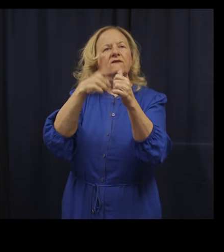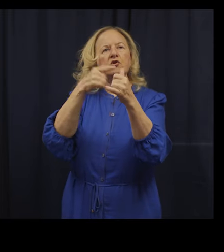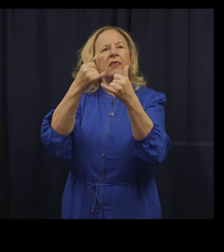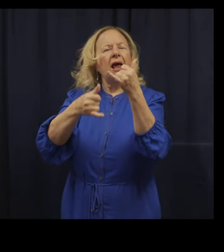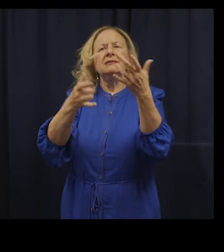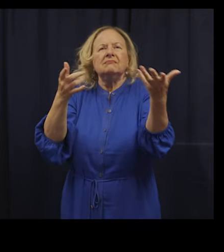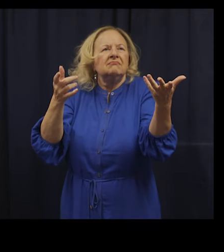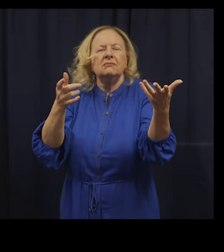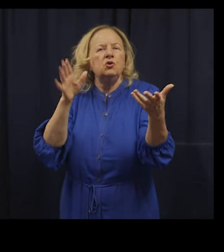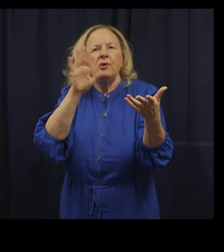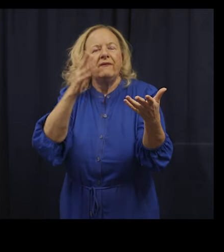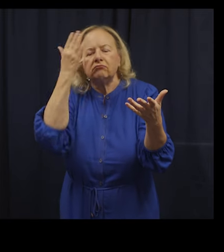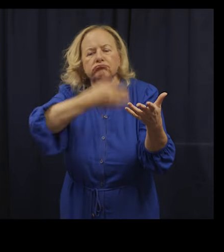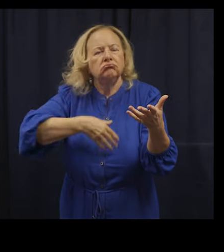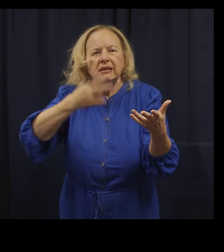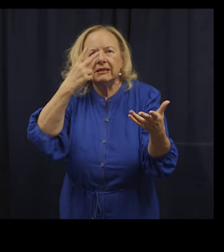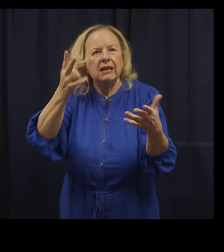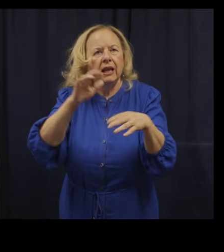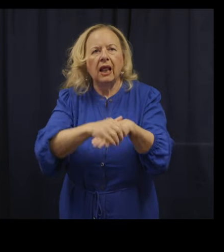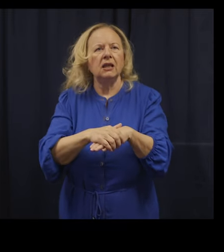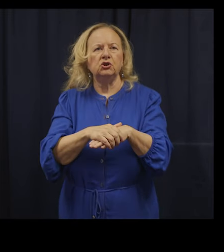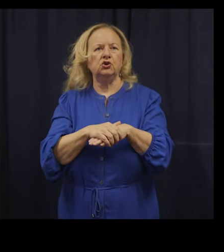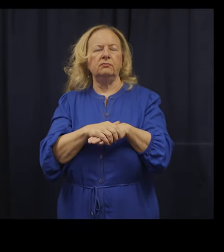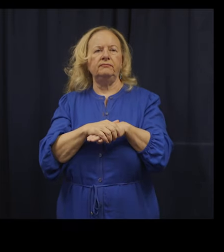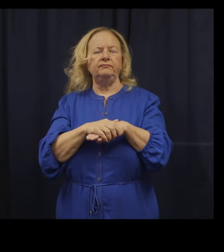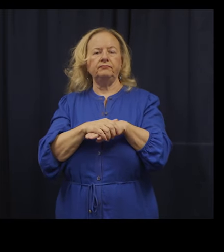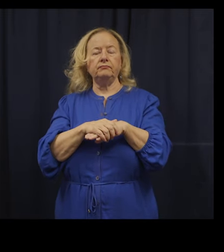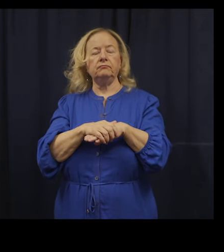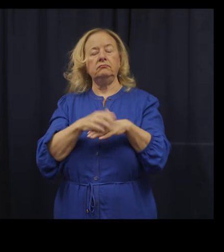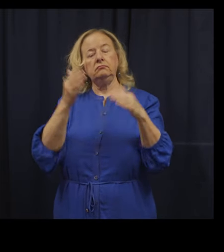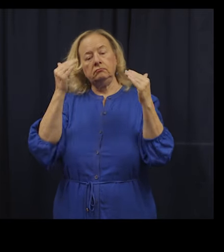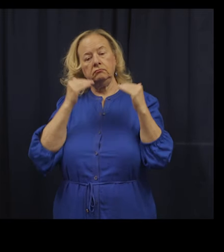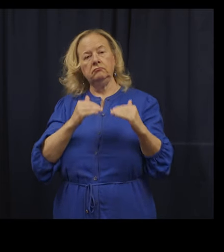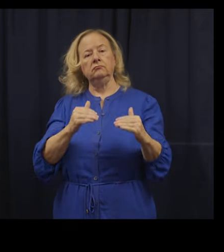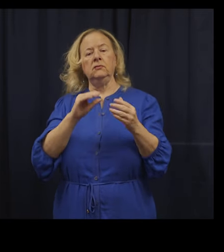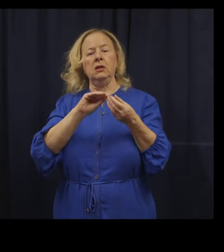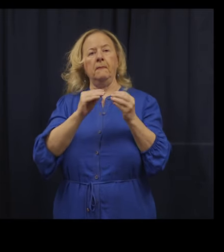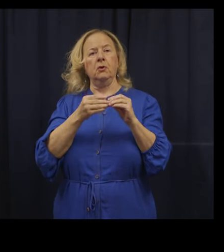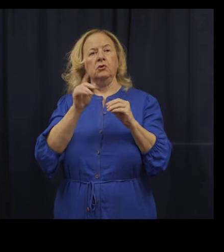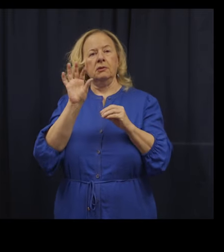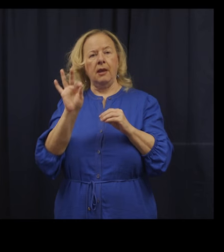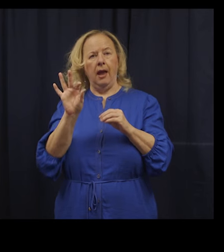to see any of that in English. Let's go now to Numbers 9